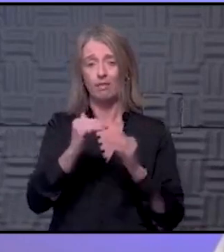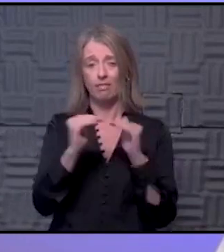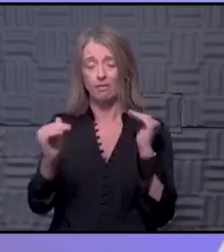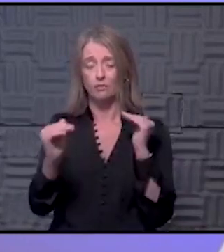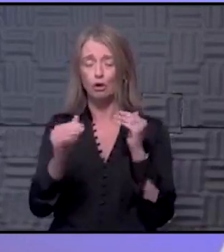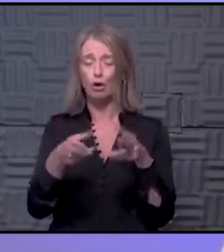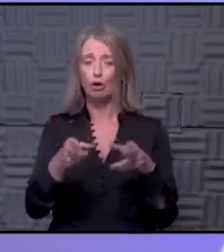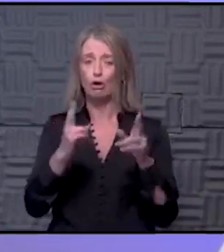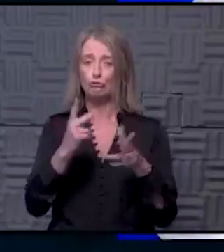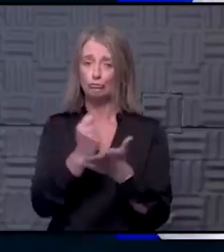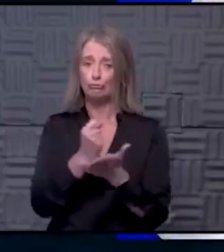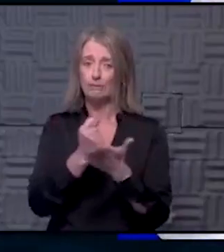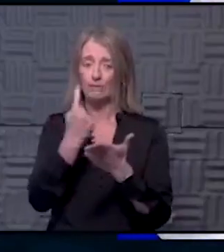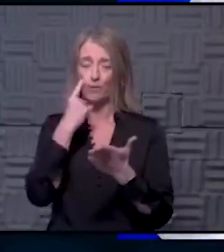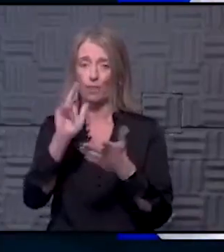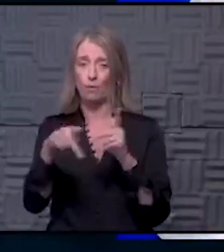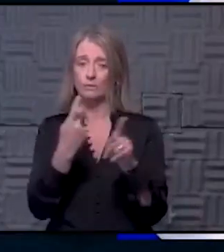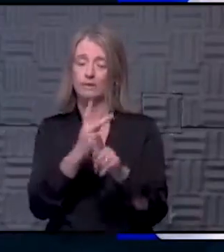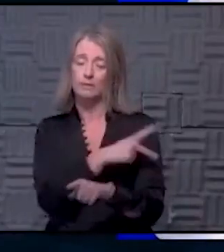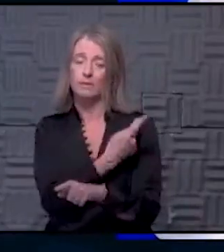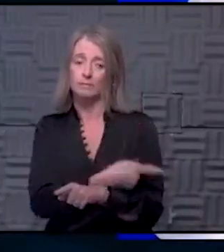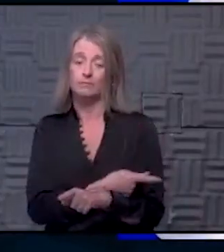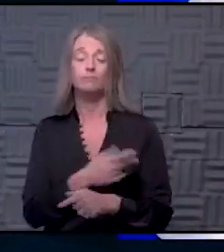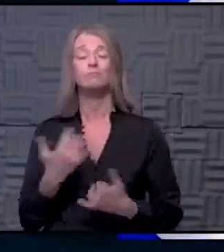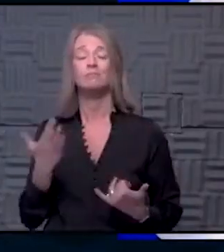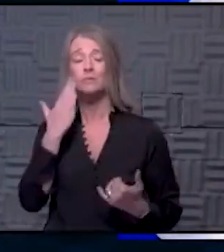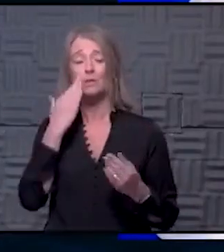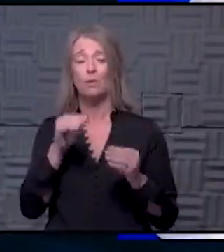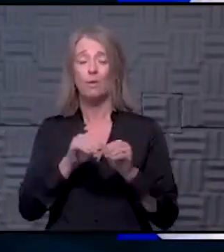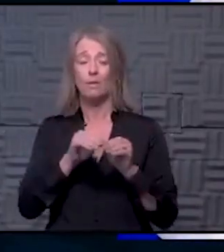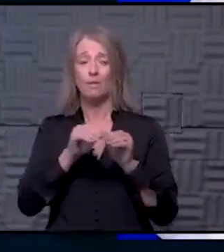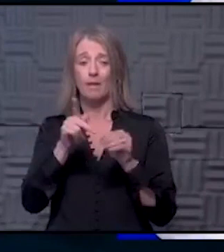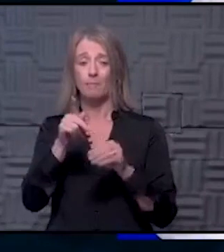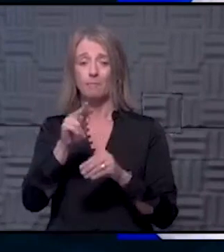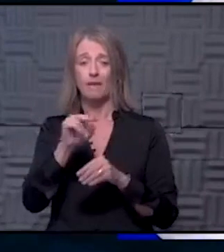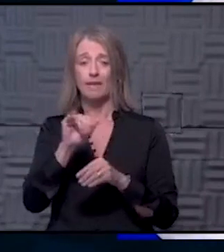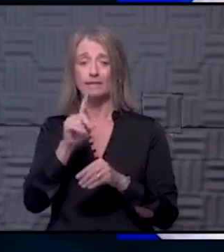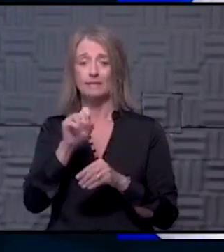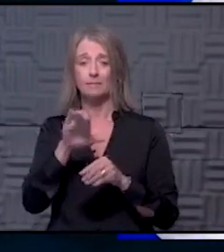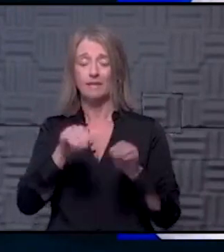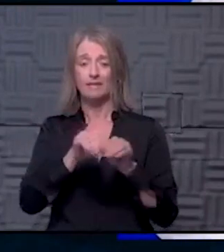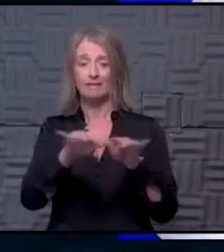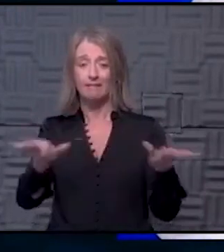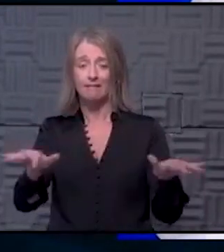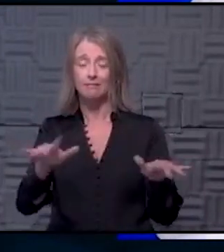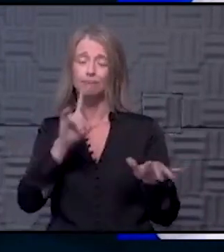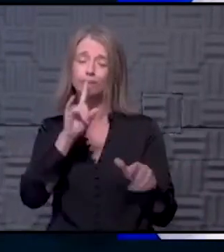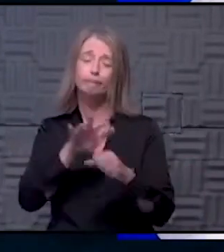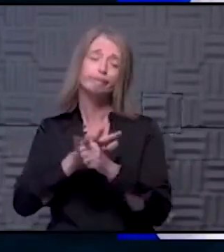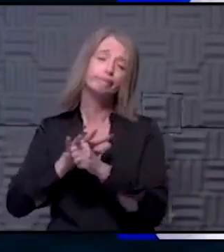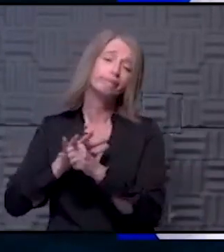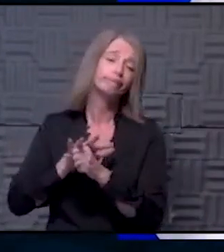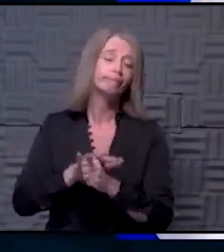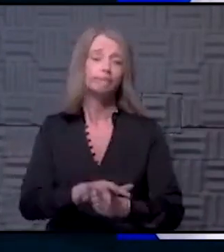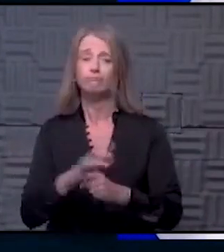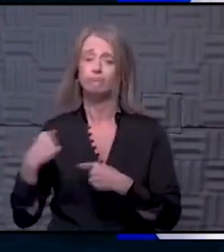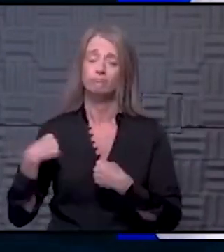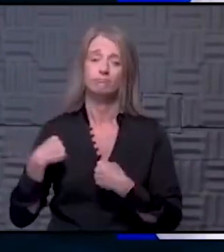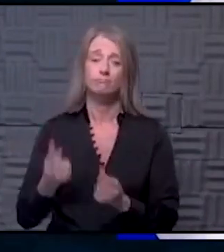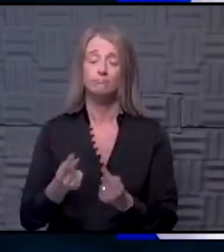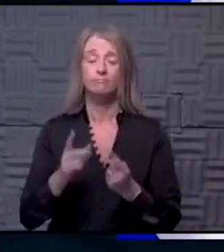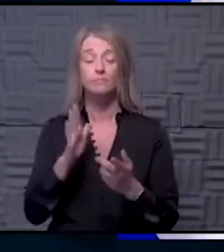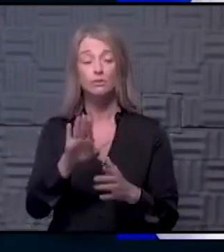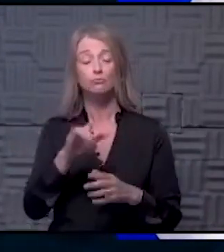myeloma patients. The pandemic has been stressful for everyone, but you and your colleagues must have been